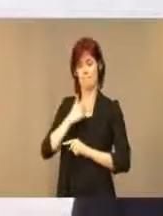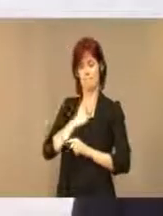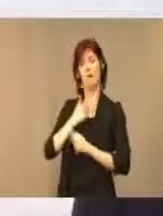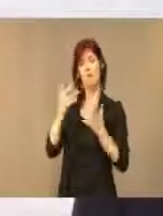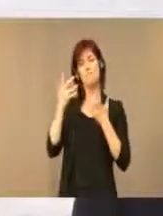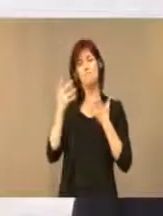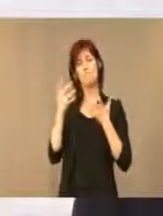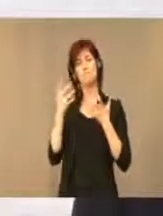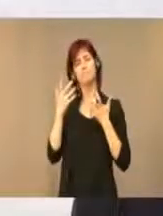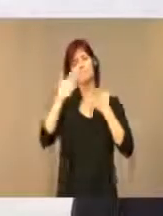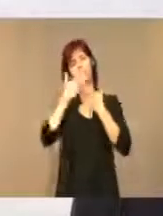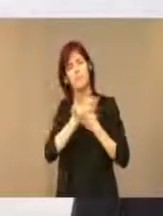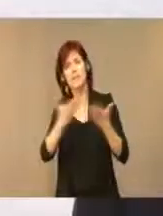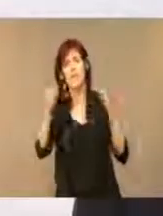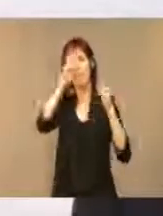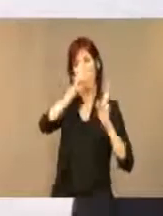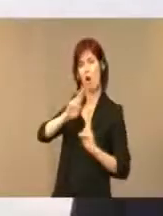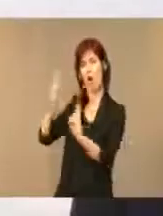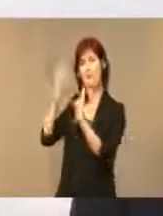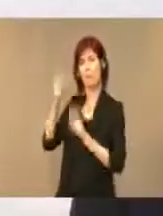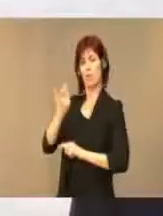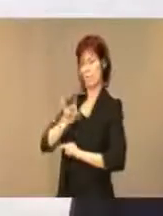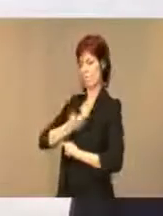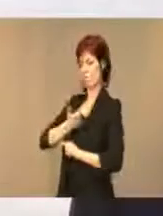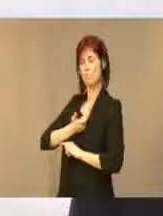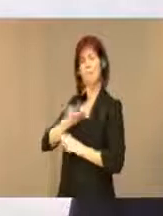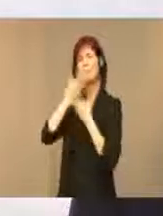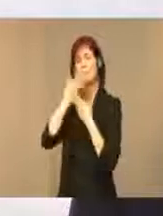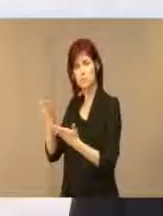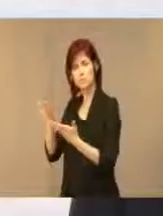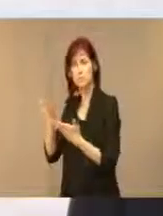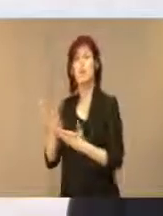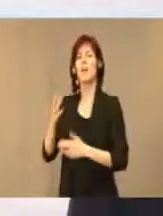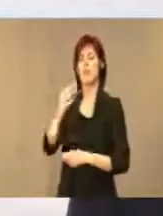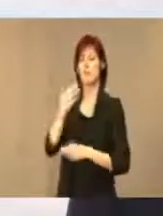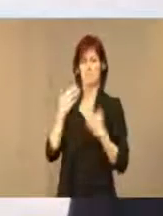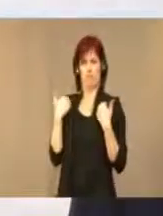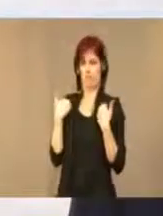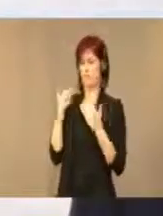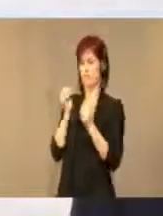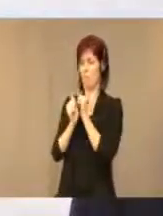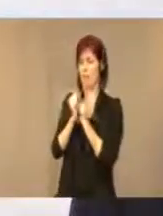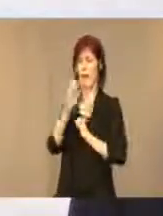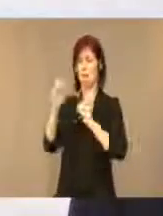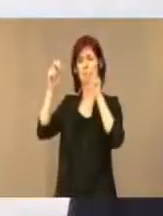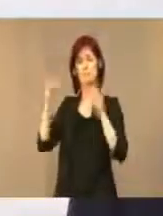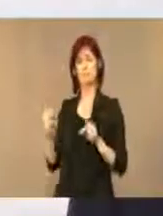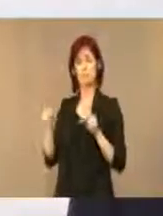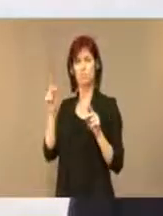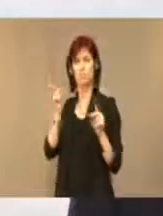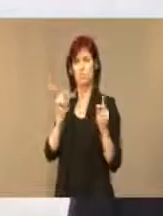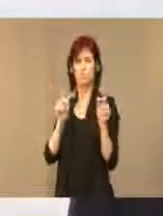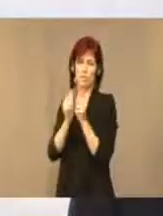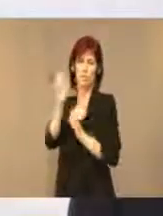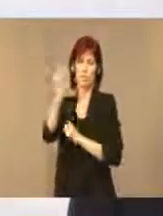her leadership in developing Canada's first federal accessibility legislation. Minister Qualtrough is also leading the engagement